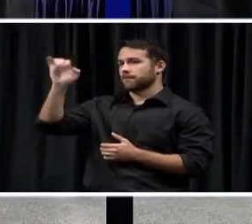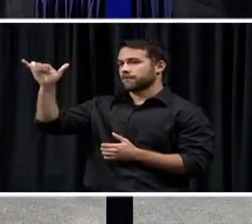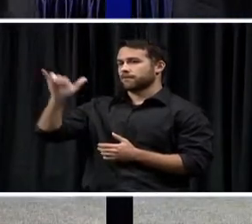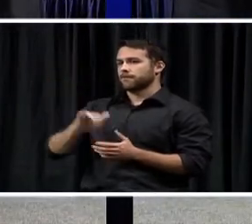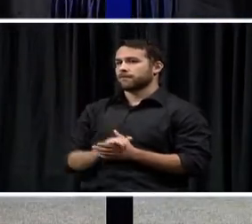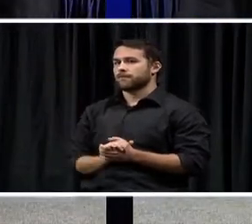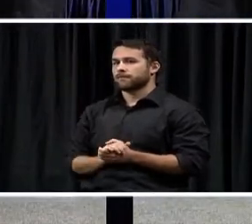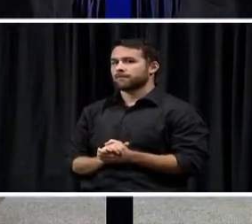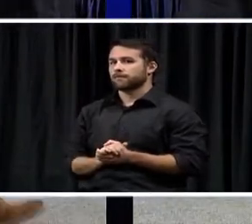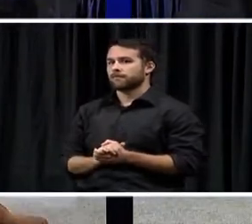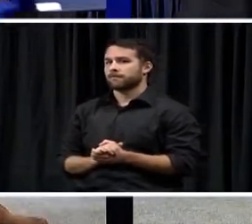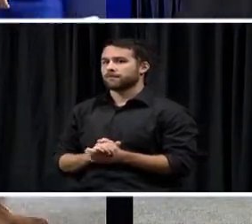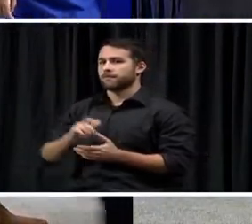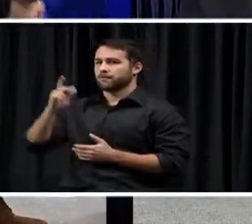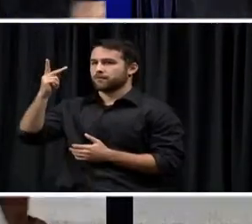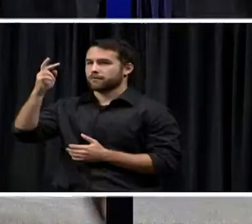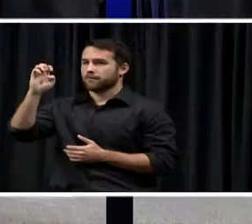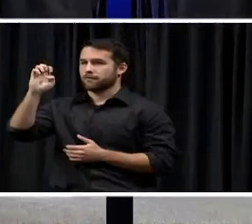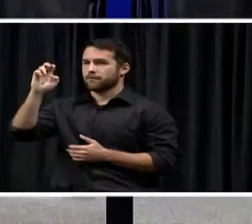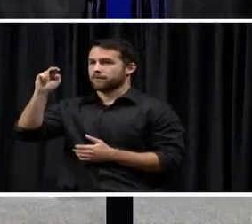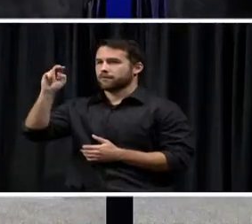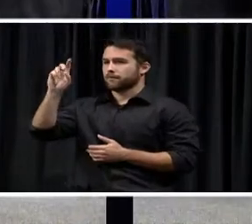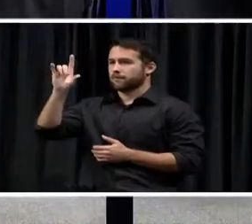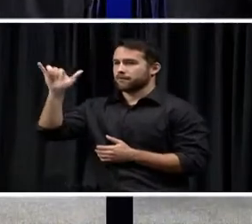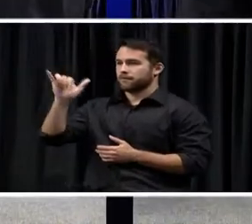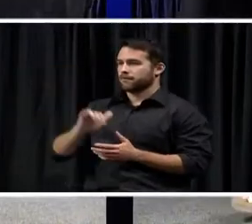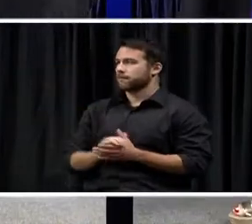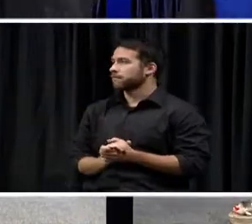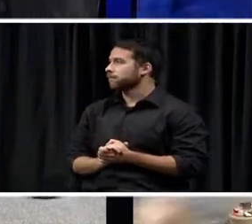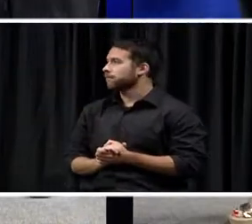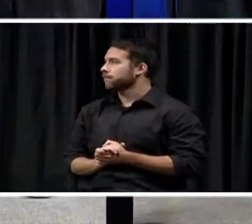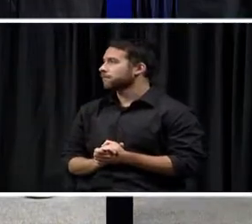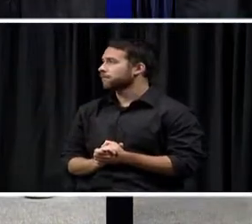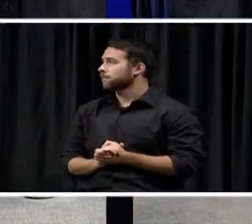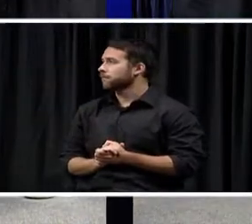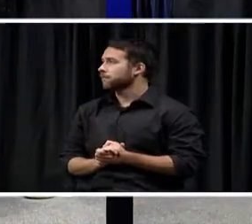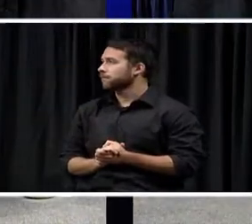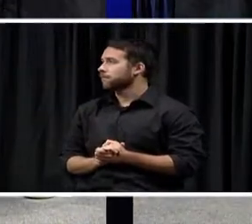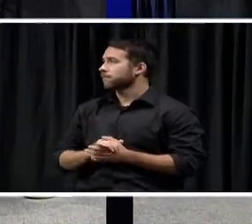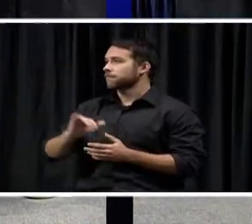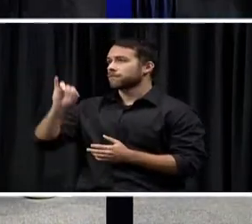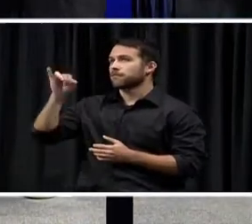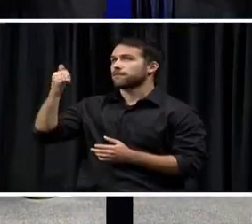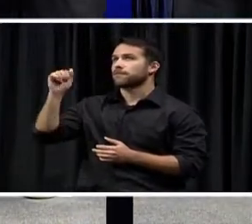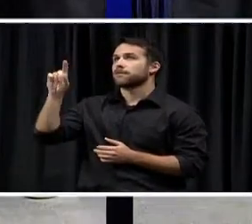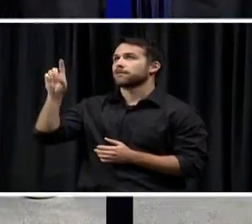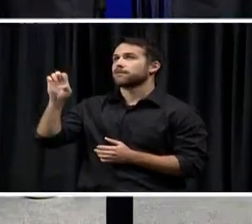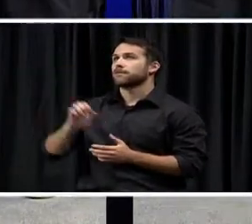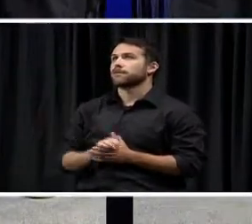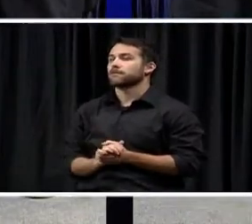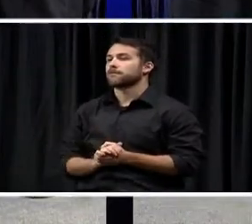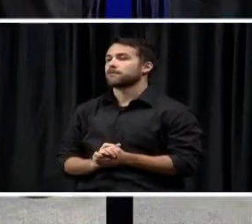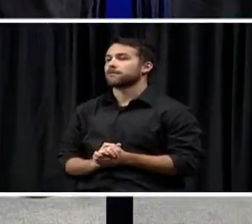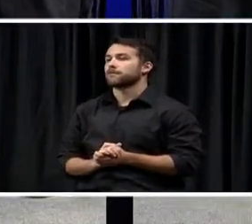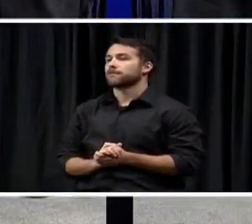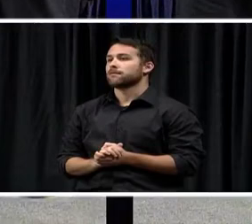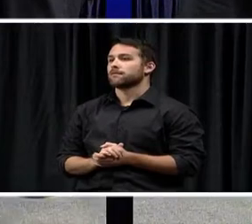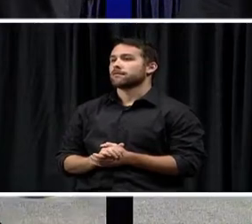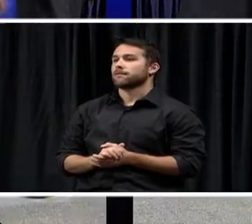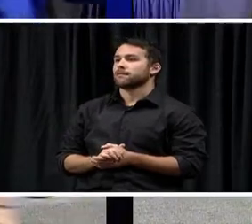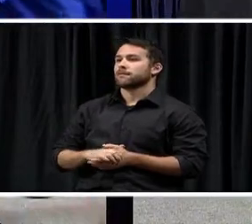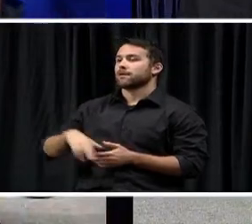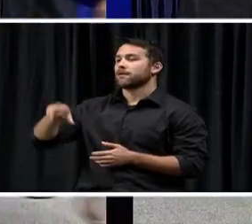Wells. Kennedy Ann Jean White. Jade West.